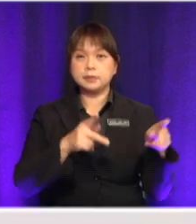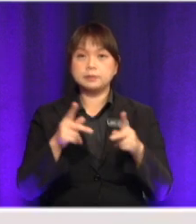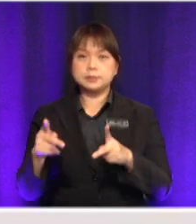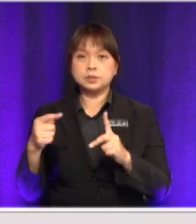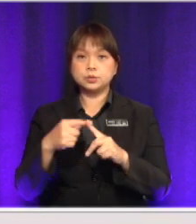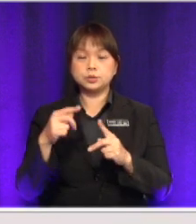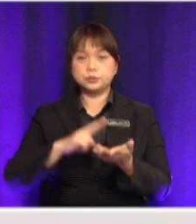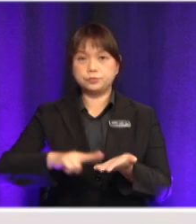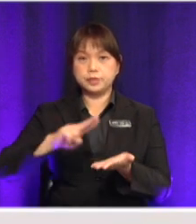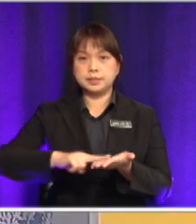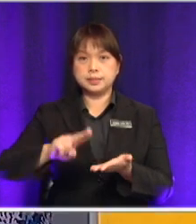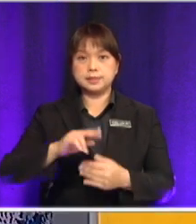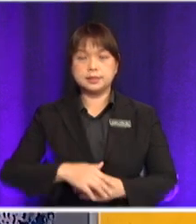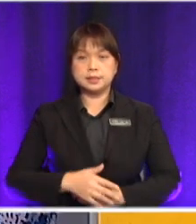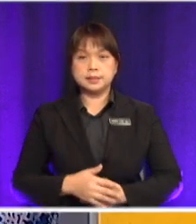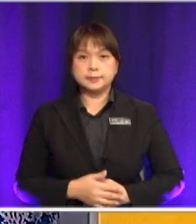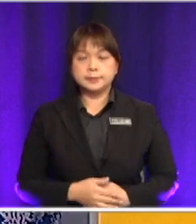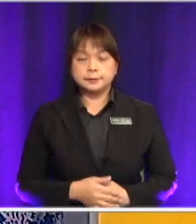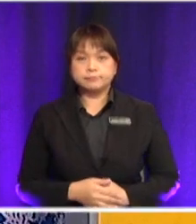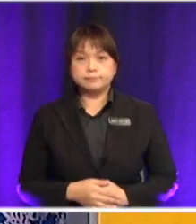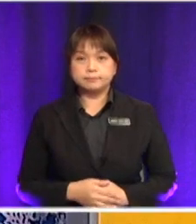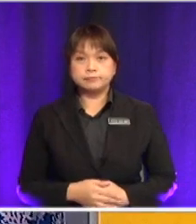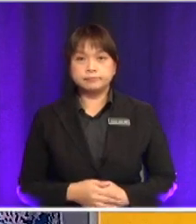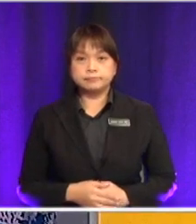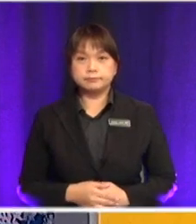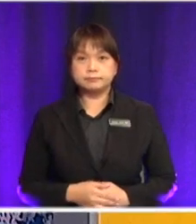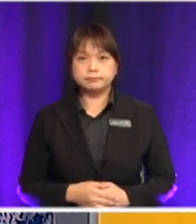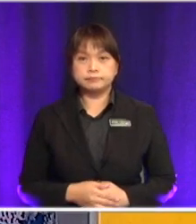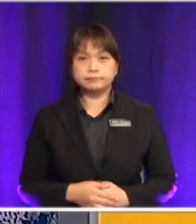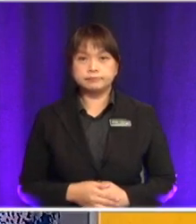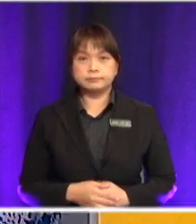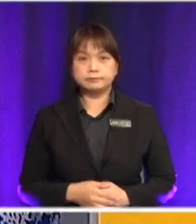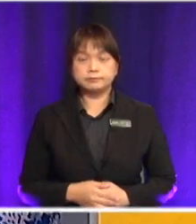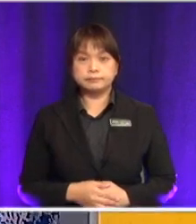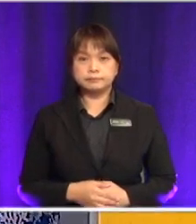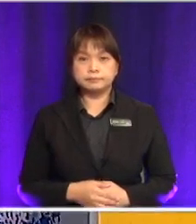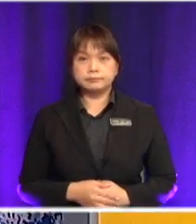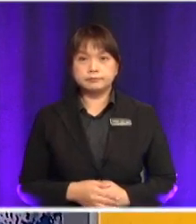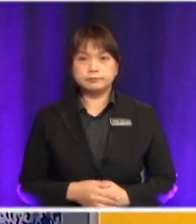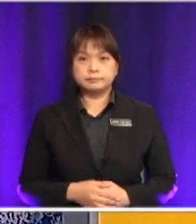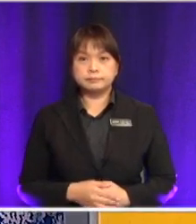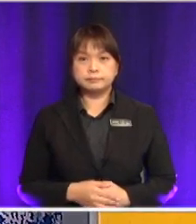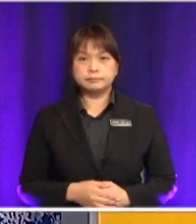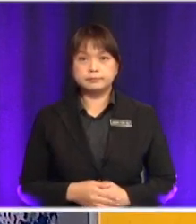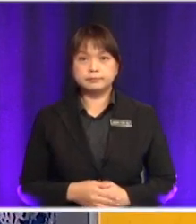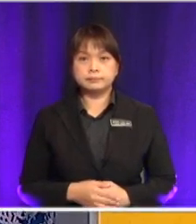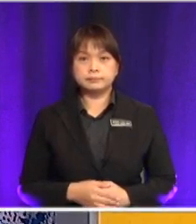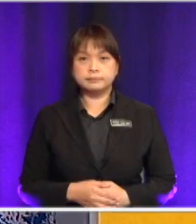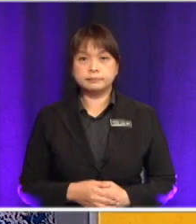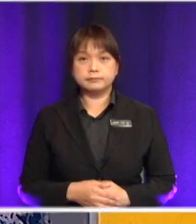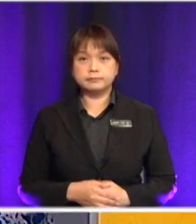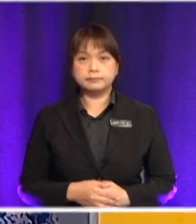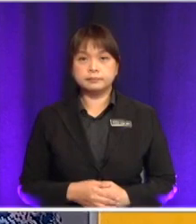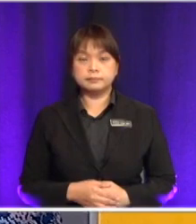it. Yes, they will rephrase it, either replacing it with a phrase or another word that means the same as